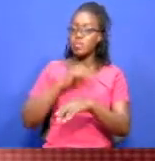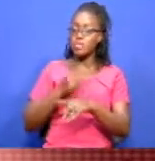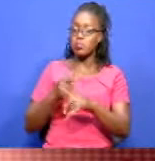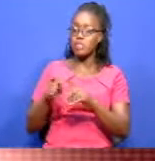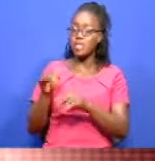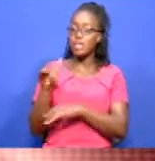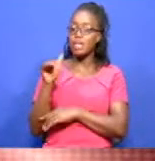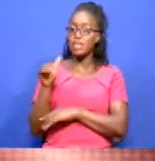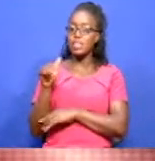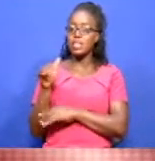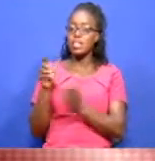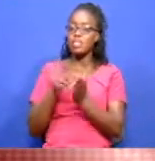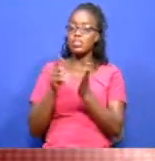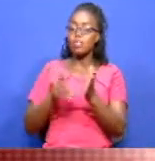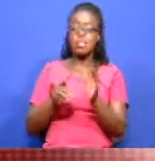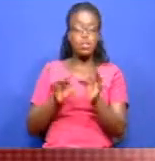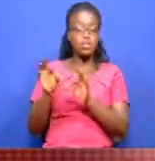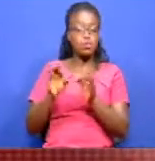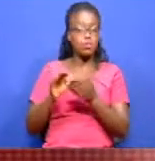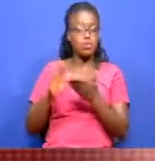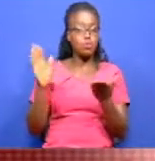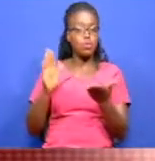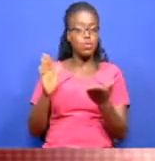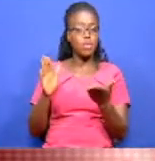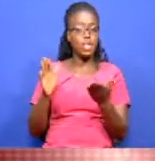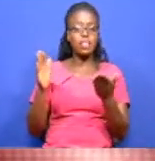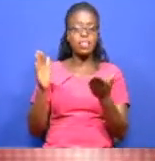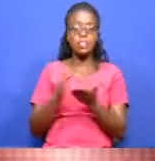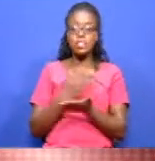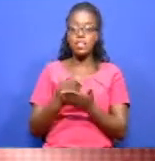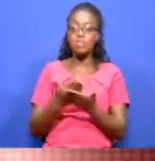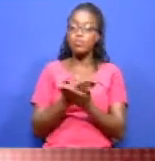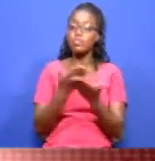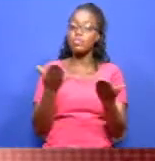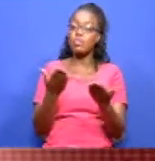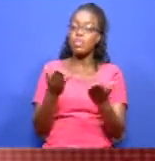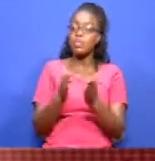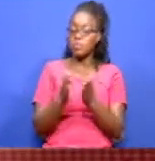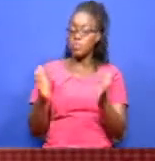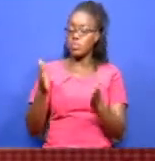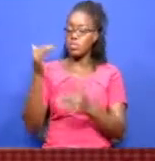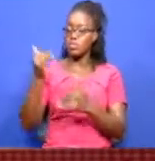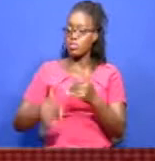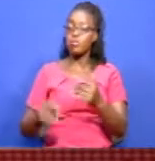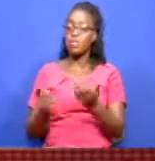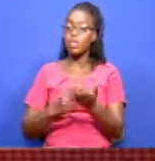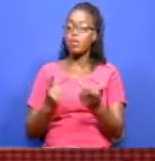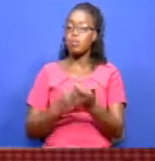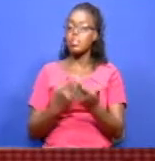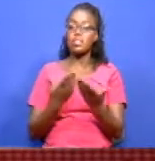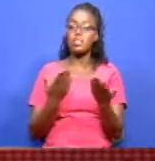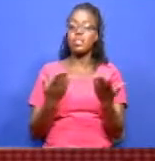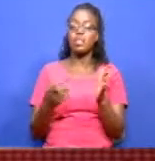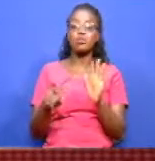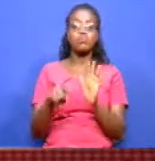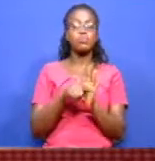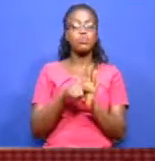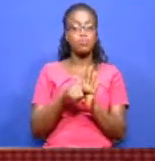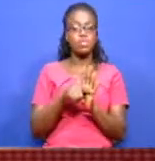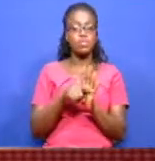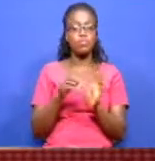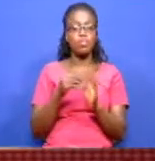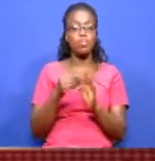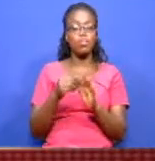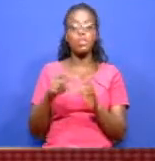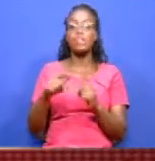to expound on that and give you as an idea of whether the period has lapsed and how many of them have turned out positive